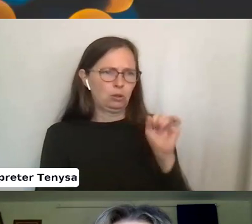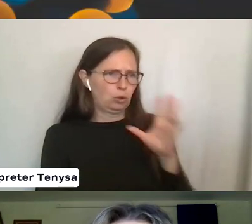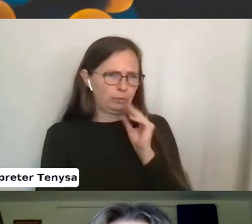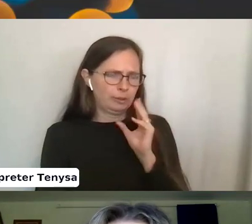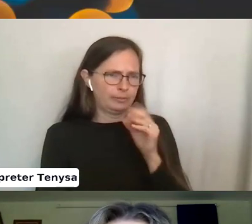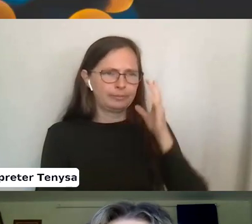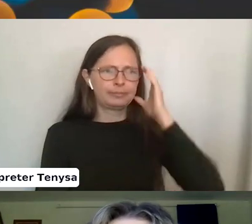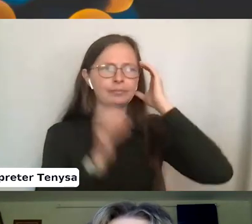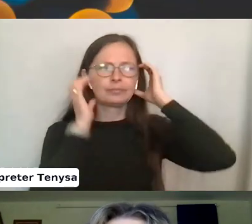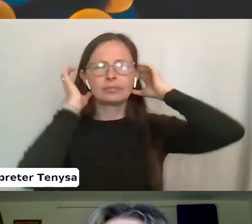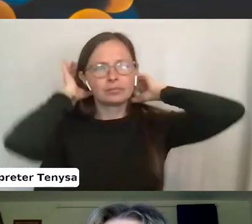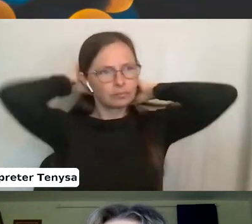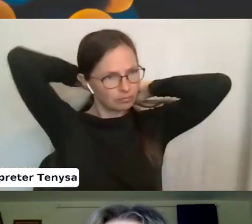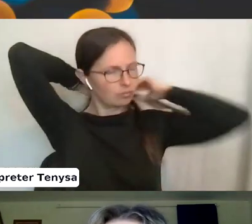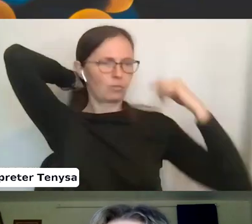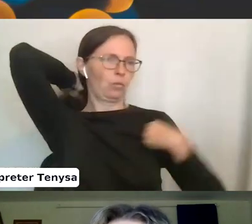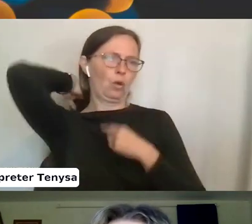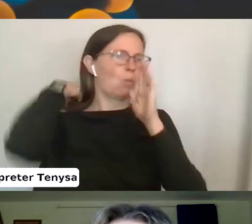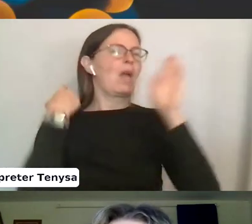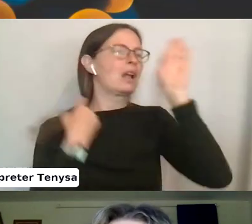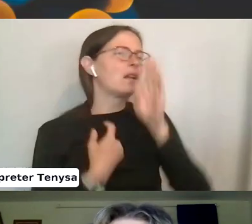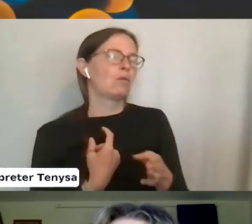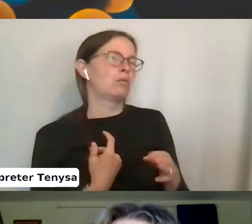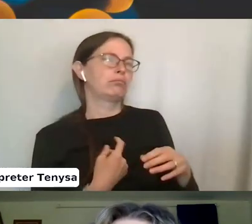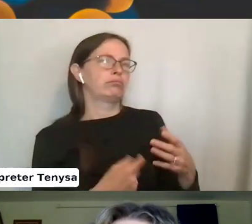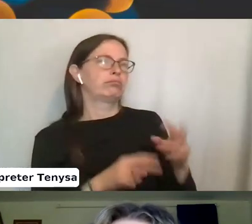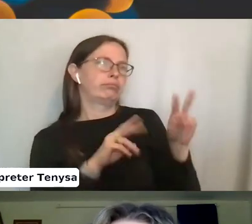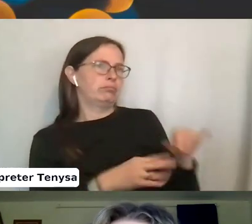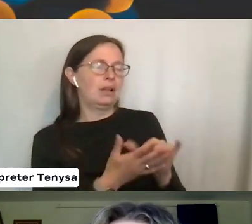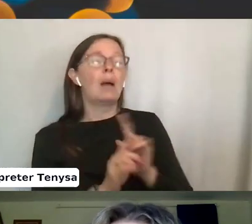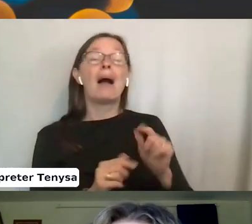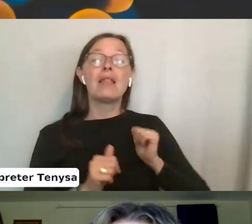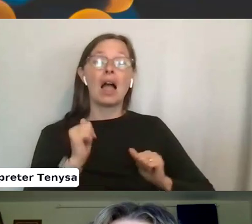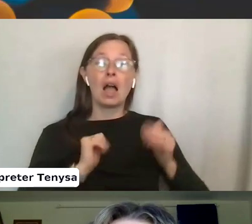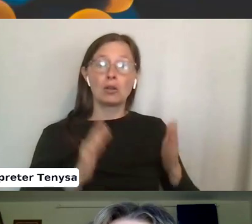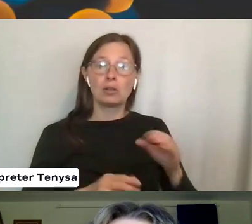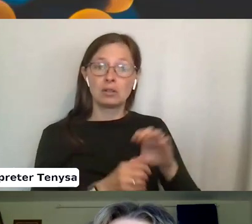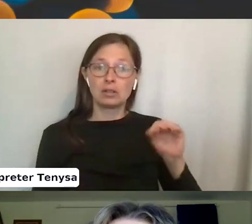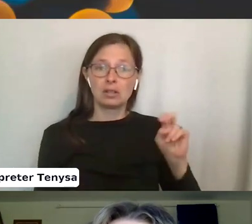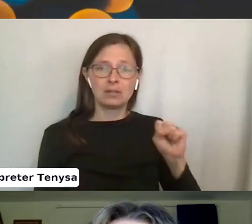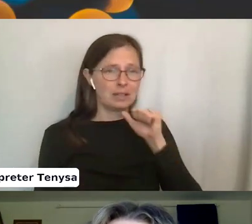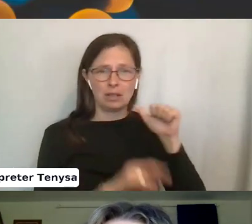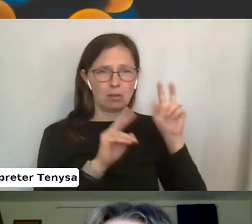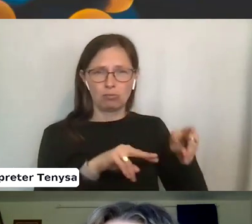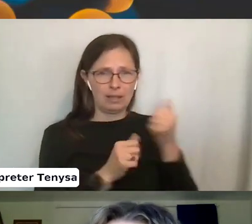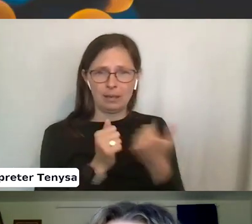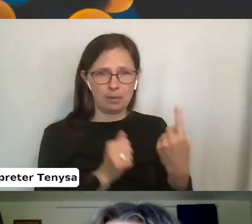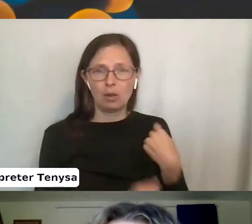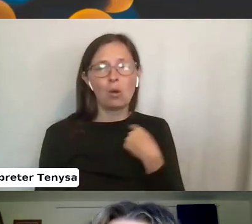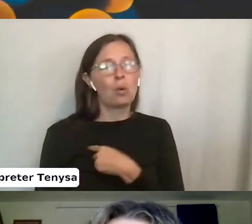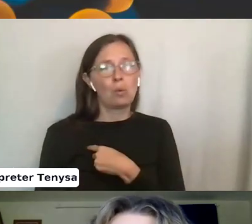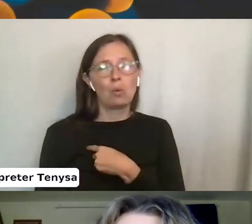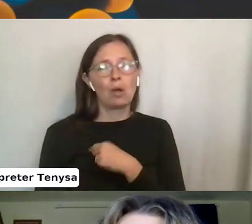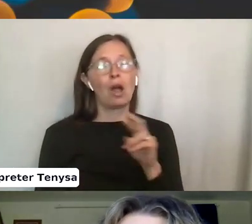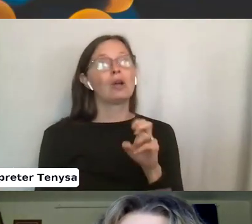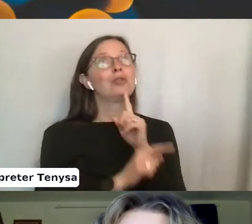we're not going to invalidate that. But the actors at the conventions are not judging anybody. We are so deeply